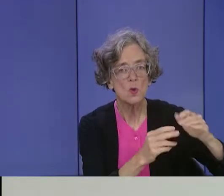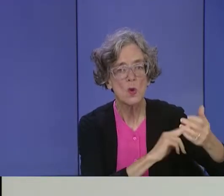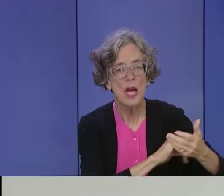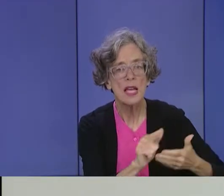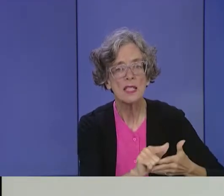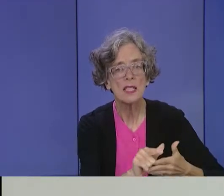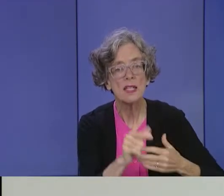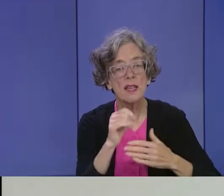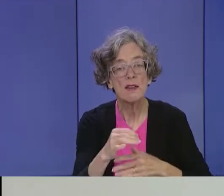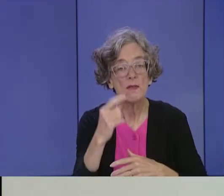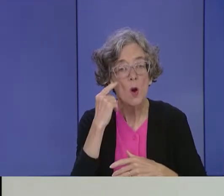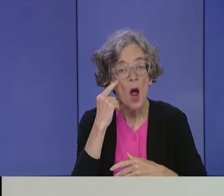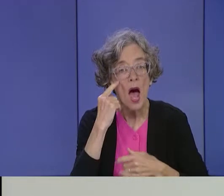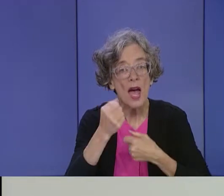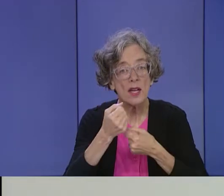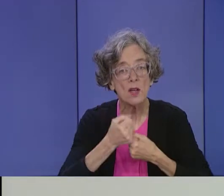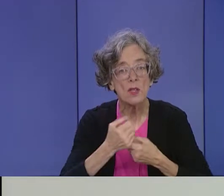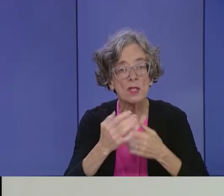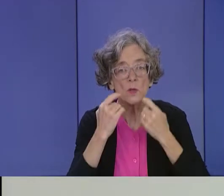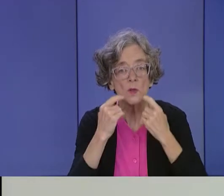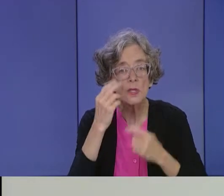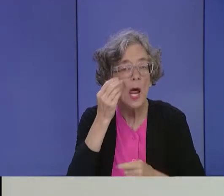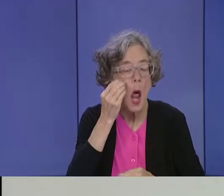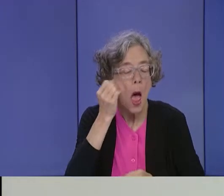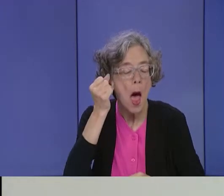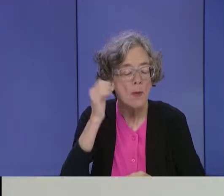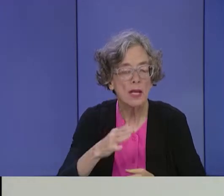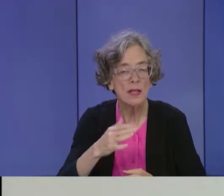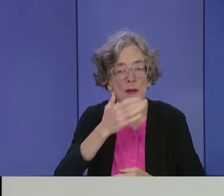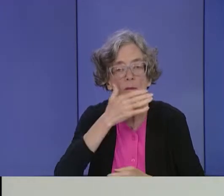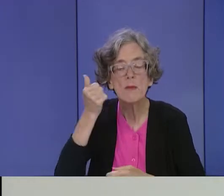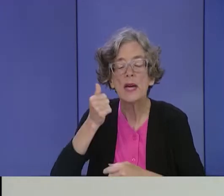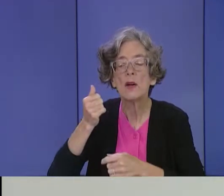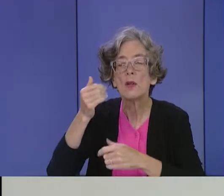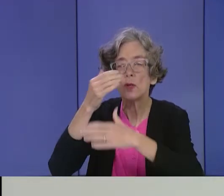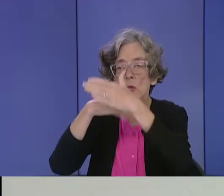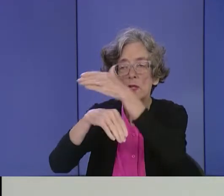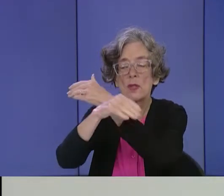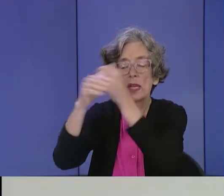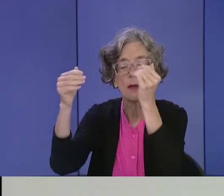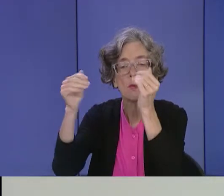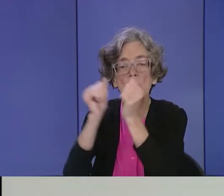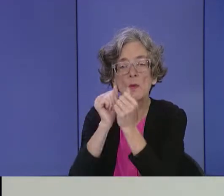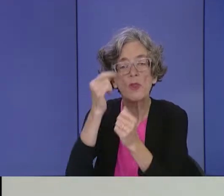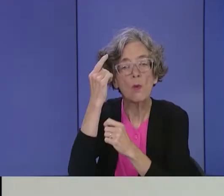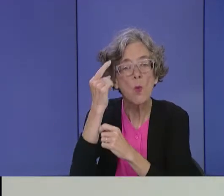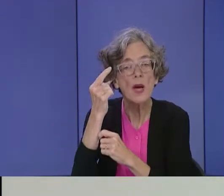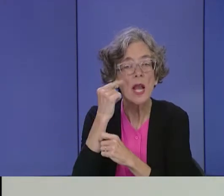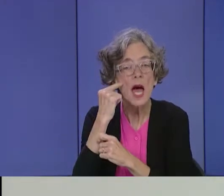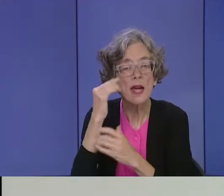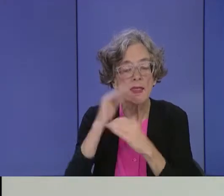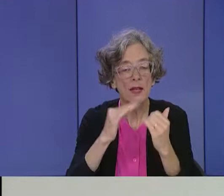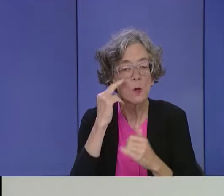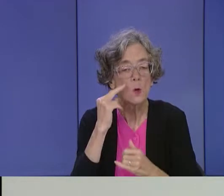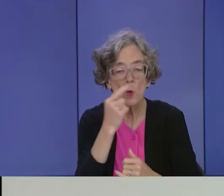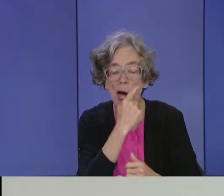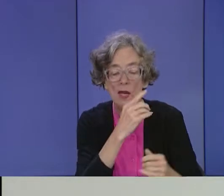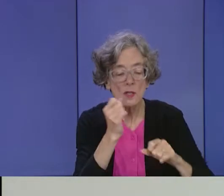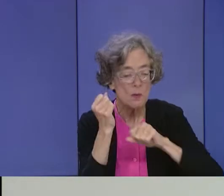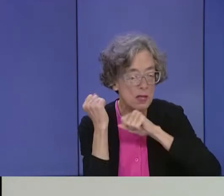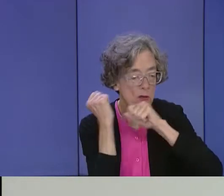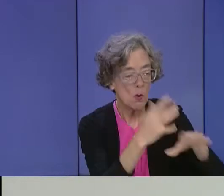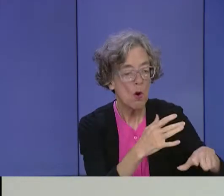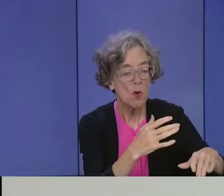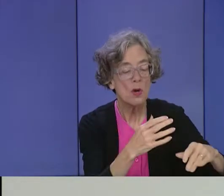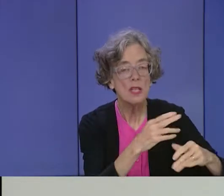your eye causes you to sin, pluck it out. Better for you to enter into the kingdom of God with one eye than with 2 eyes to be thrown into